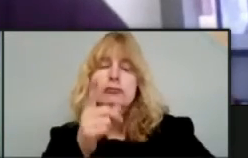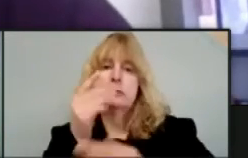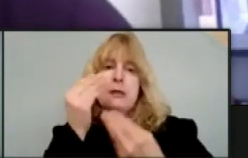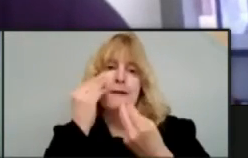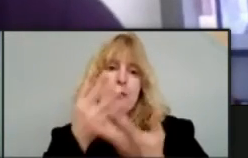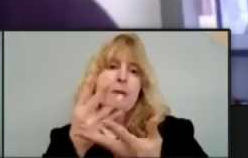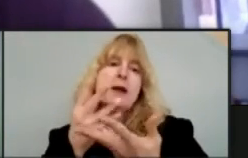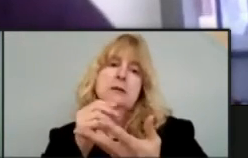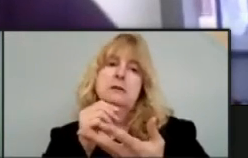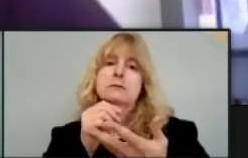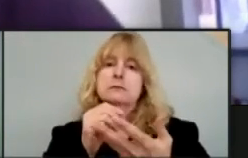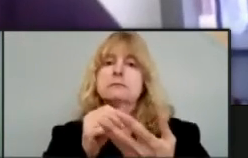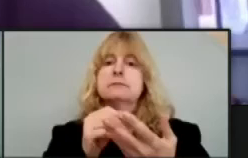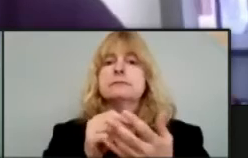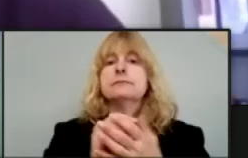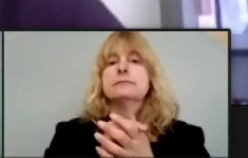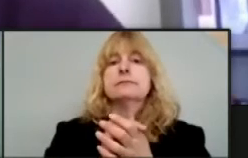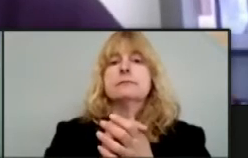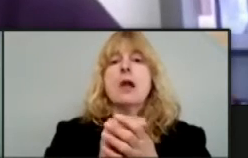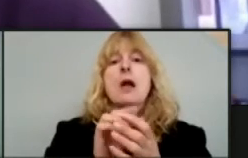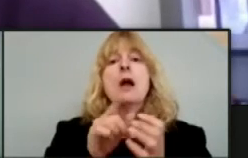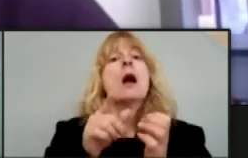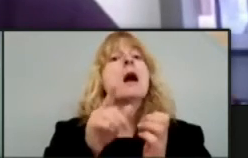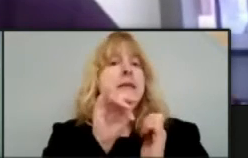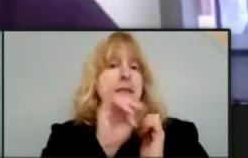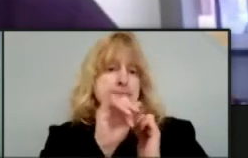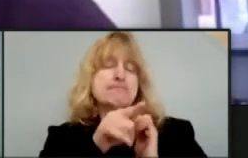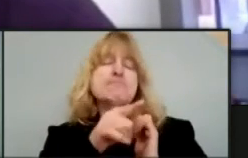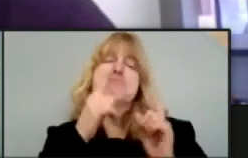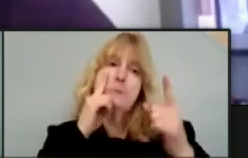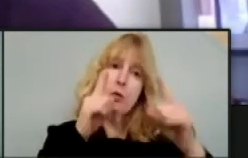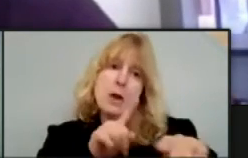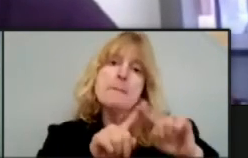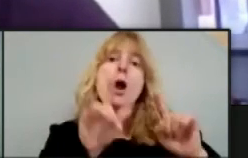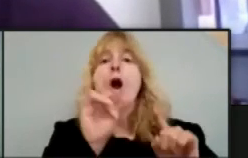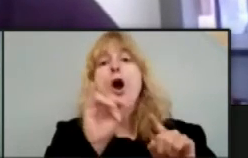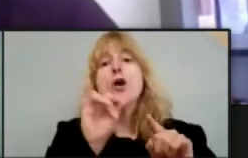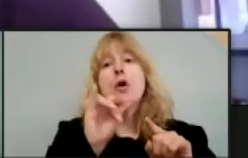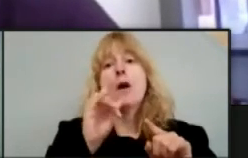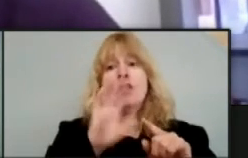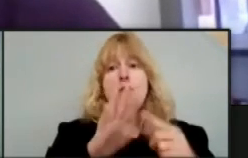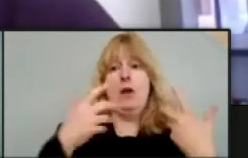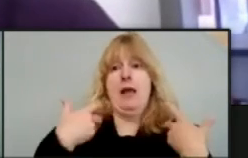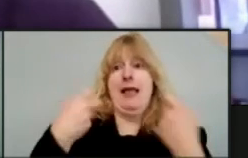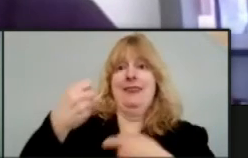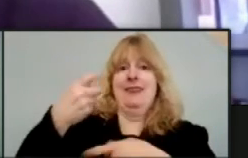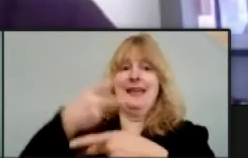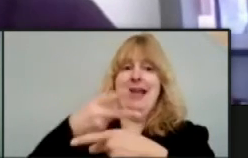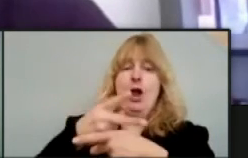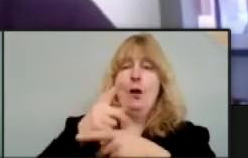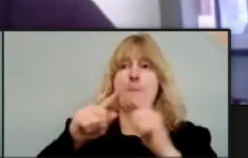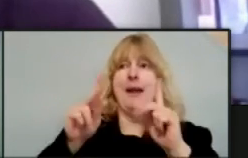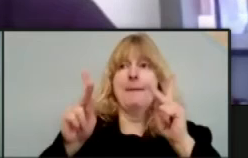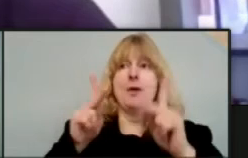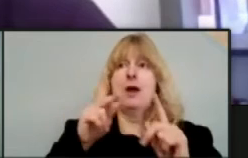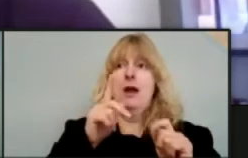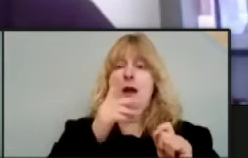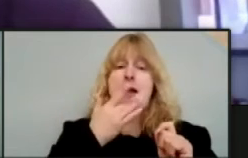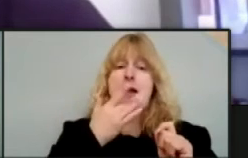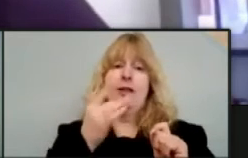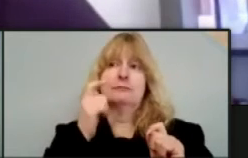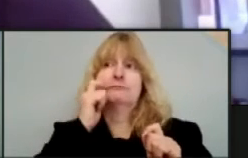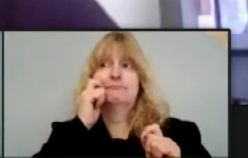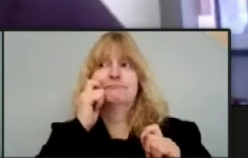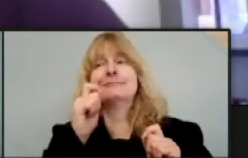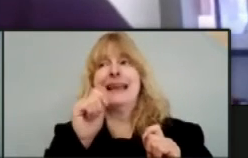I also recommend going to your health provider, but I also know that for people of color, that isn't always the best place or accessible place,